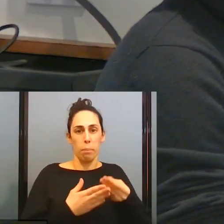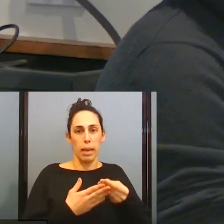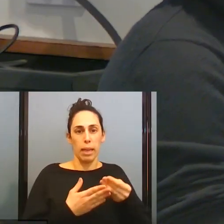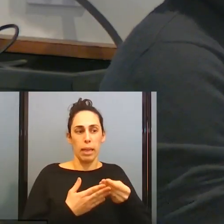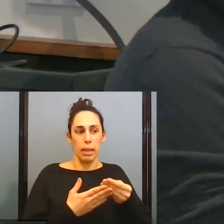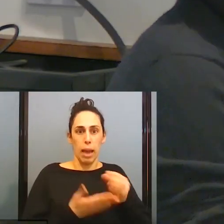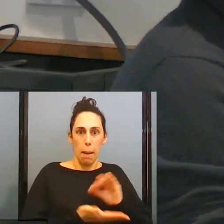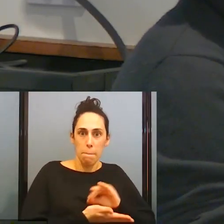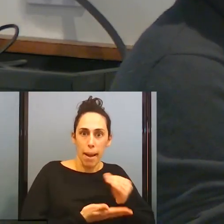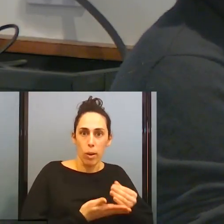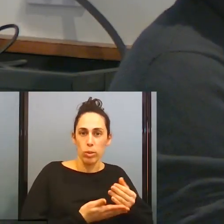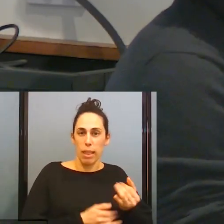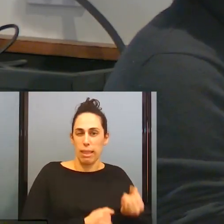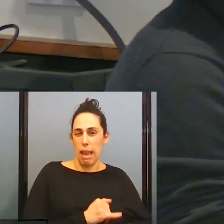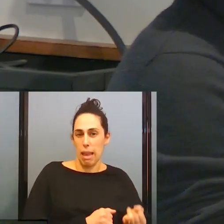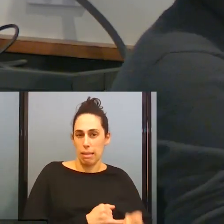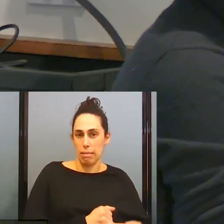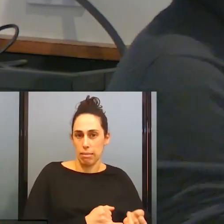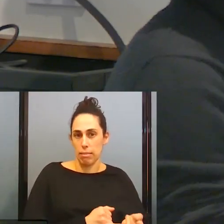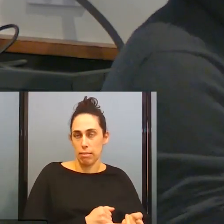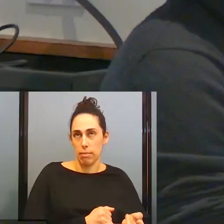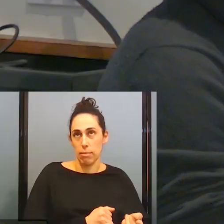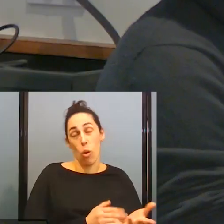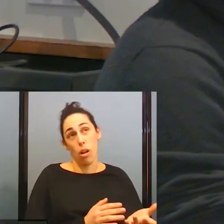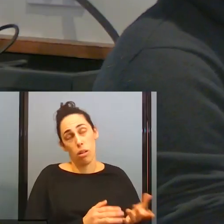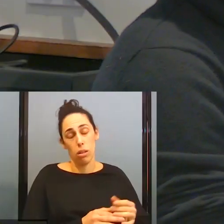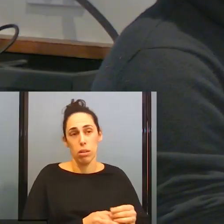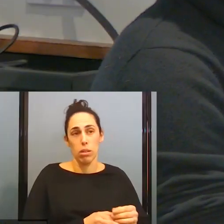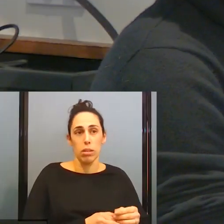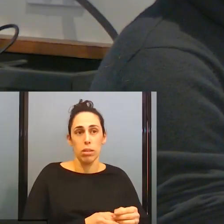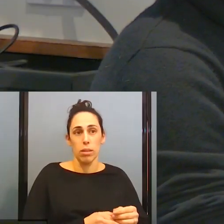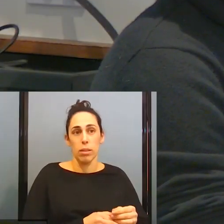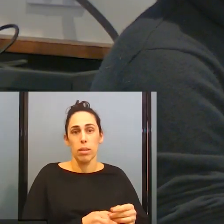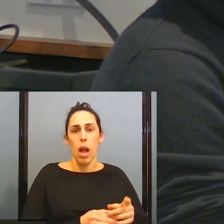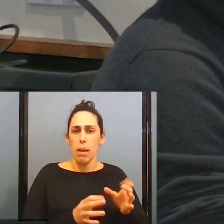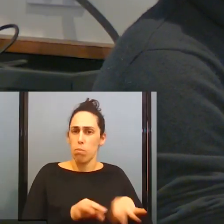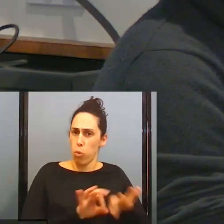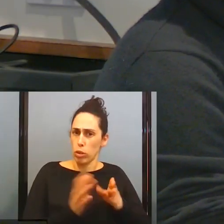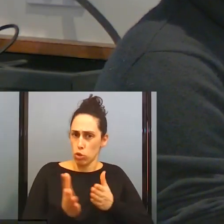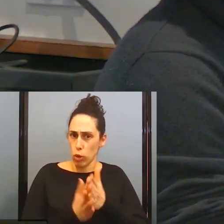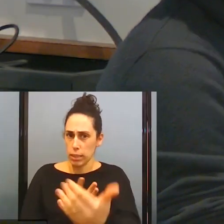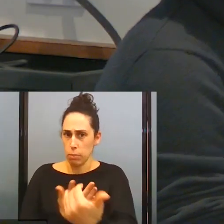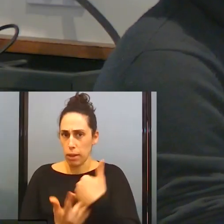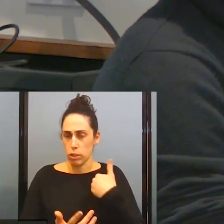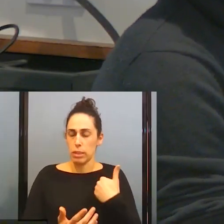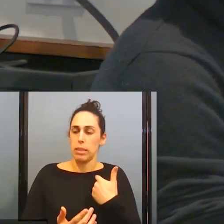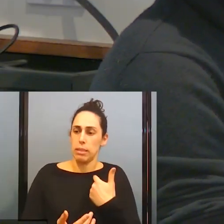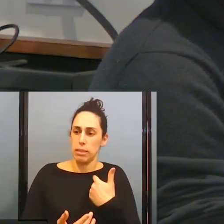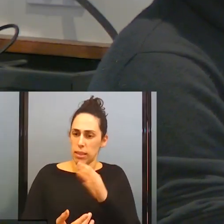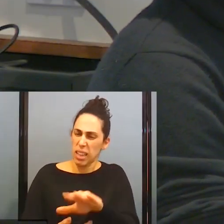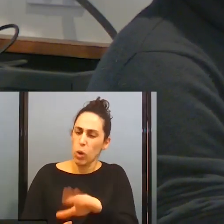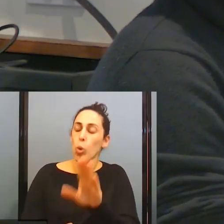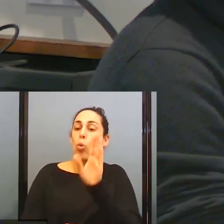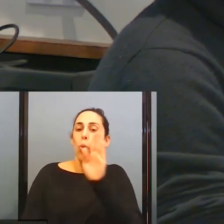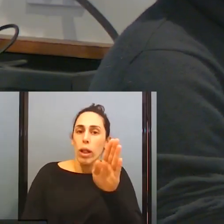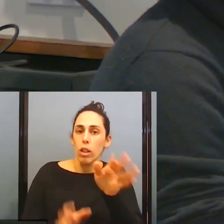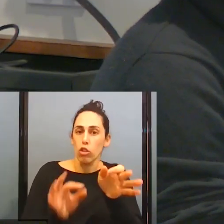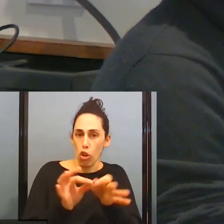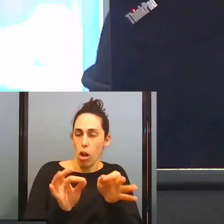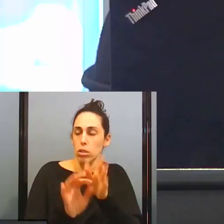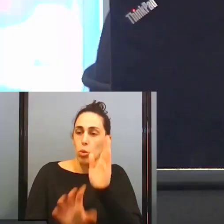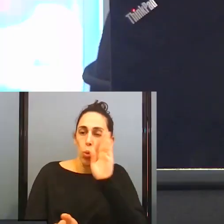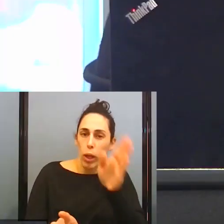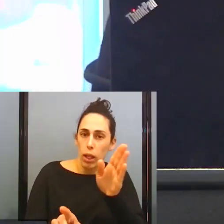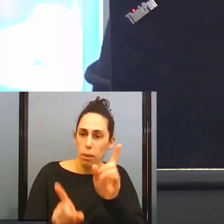to surprise them later on when they're halfway down the track. So it's hard. I think the government should get rid of all